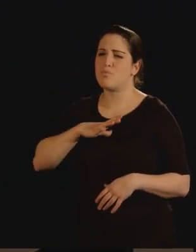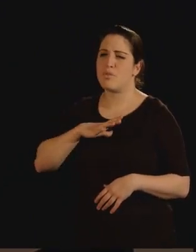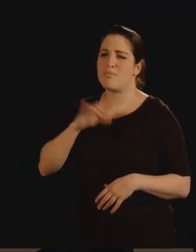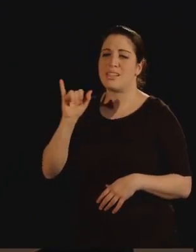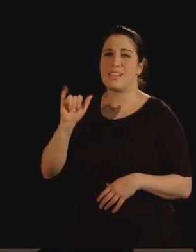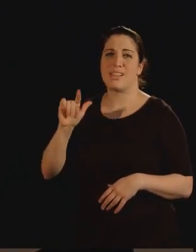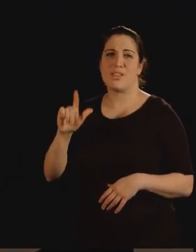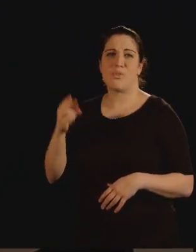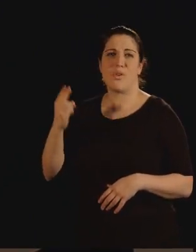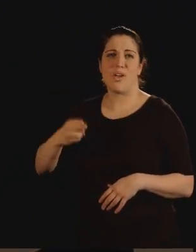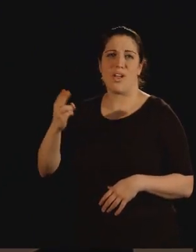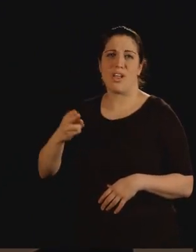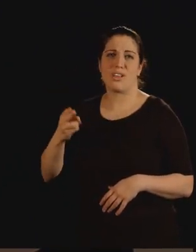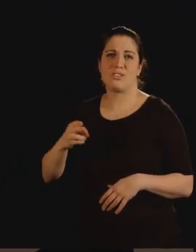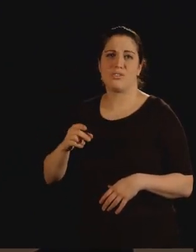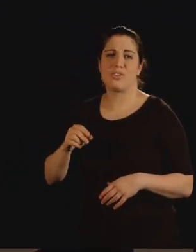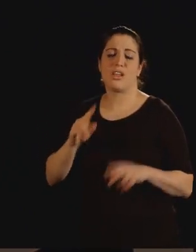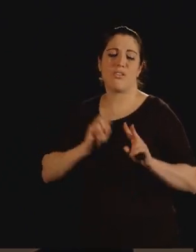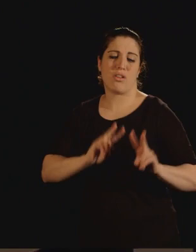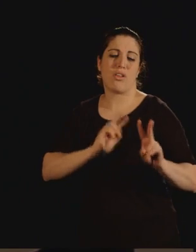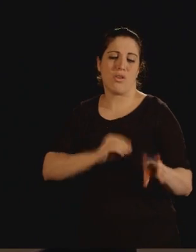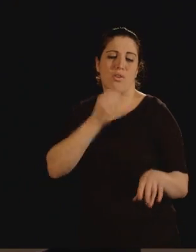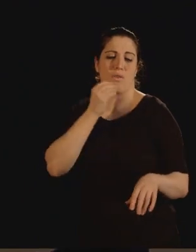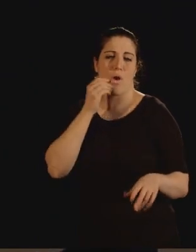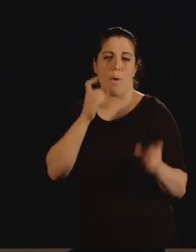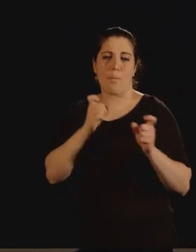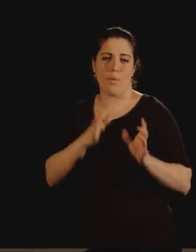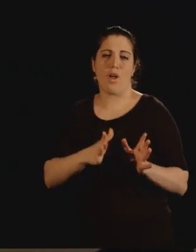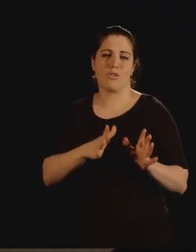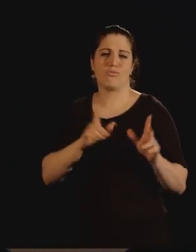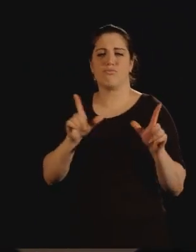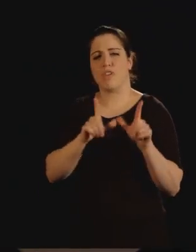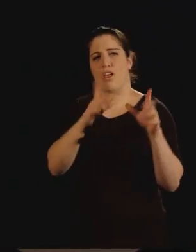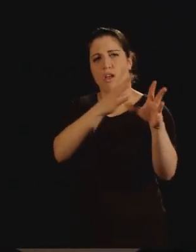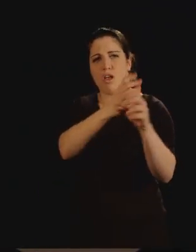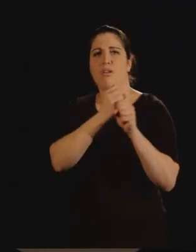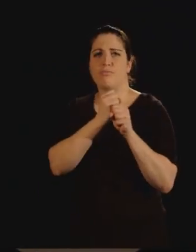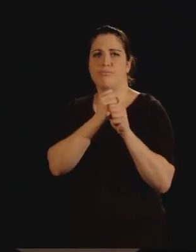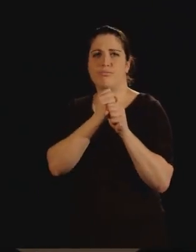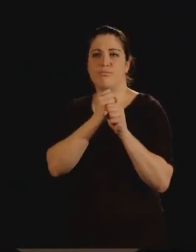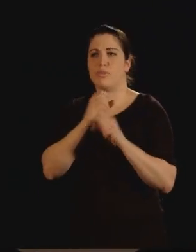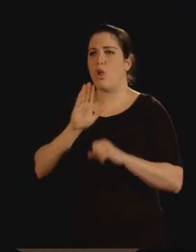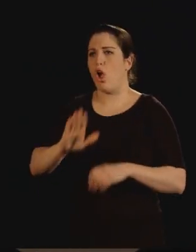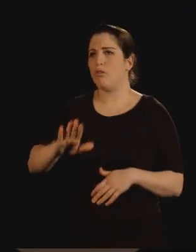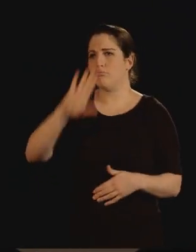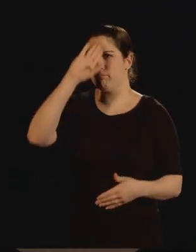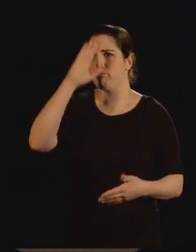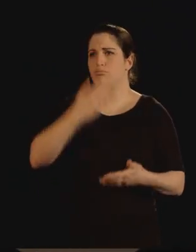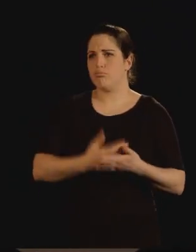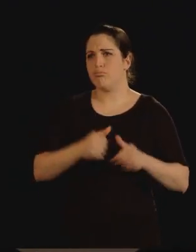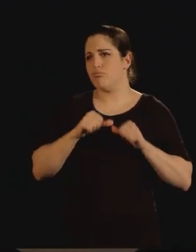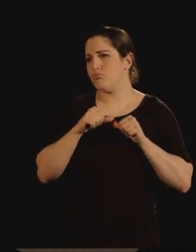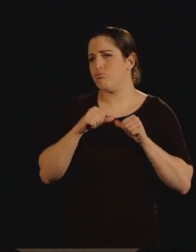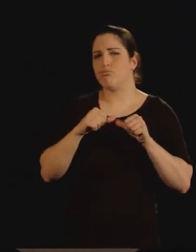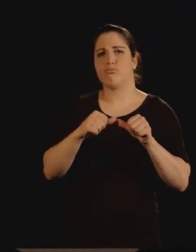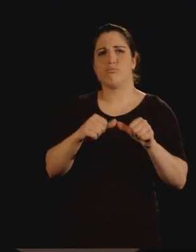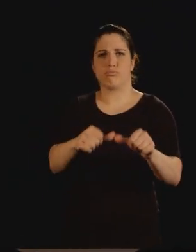to receive a mortician's license. Her 3 sons, and they followed in her footsteps. And even